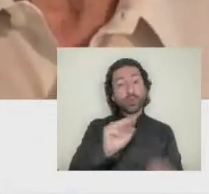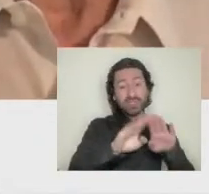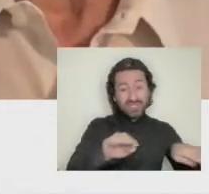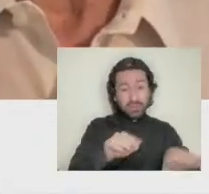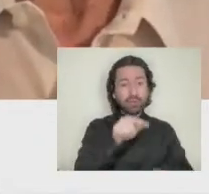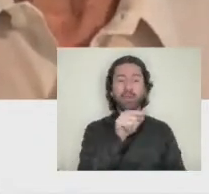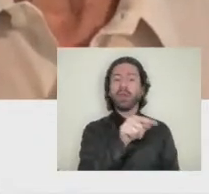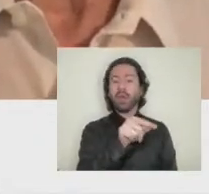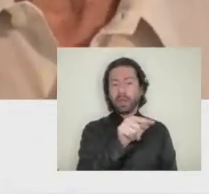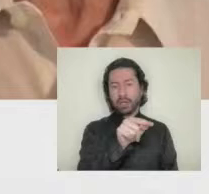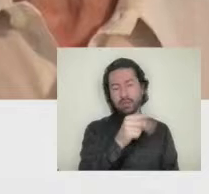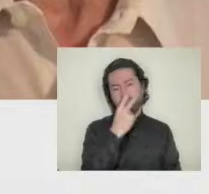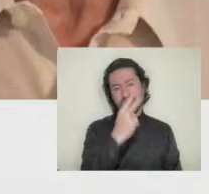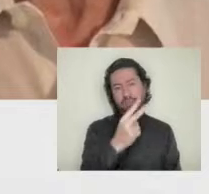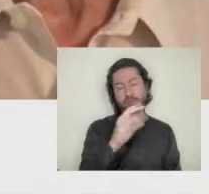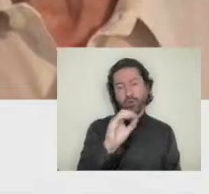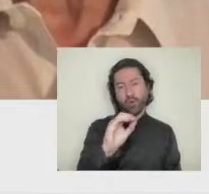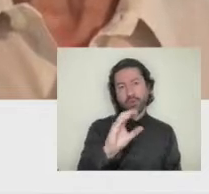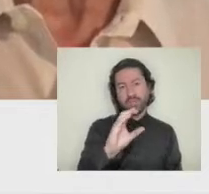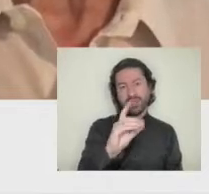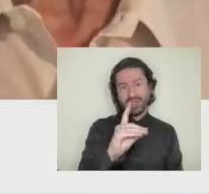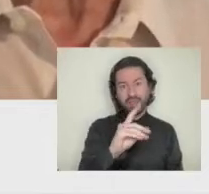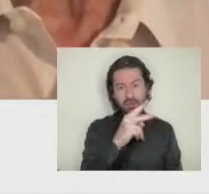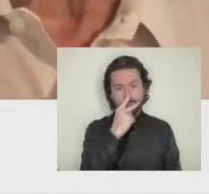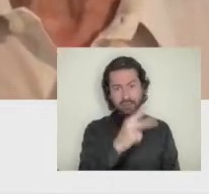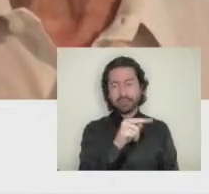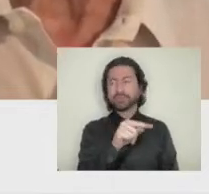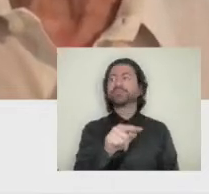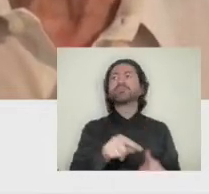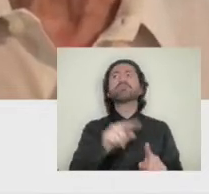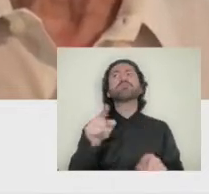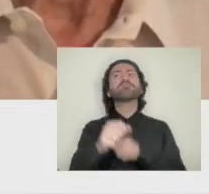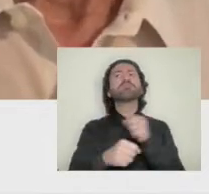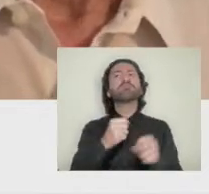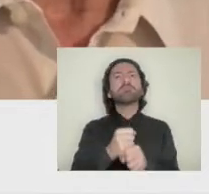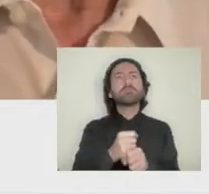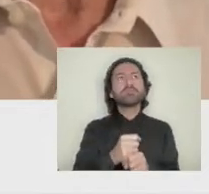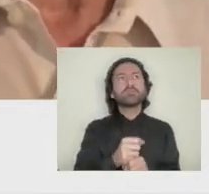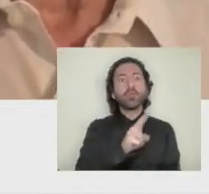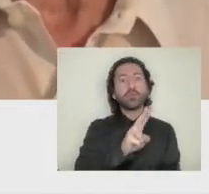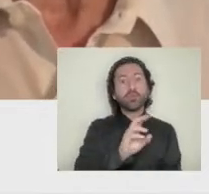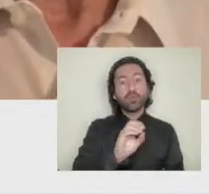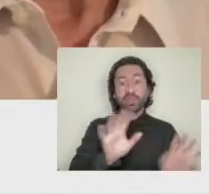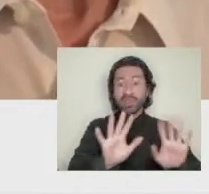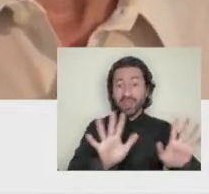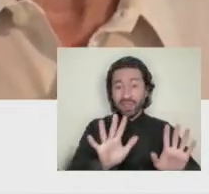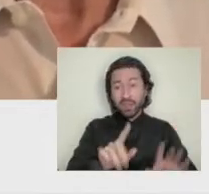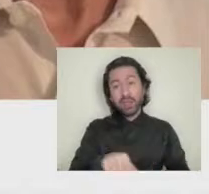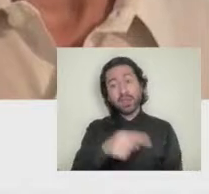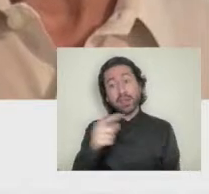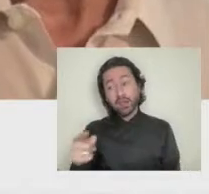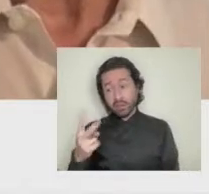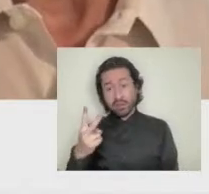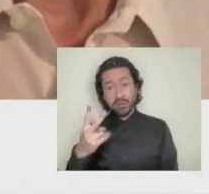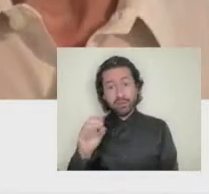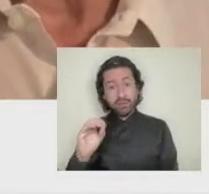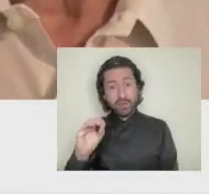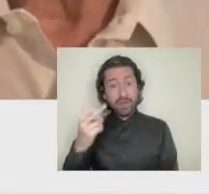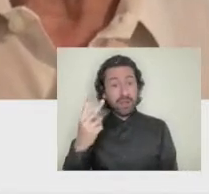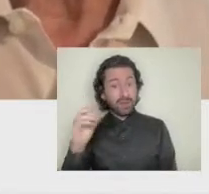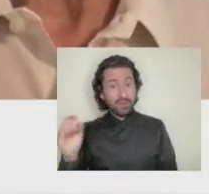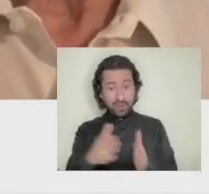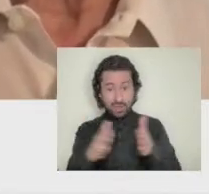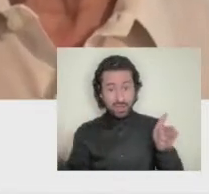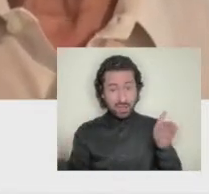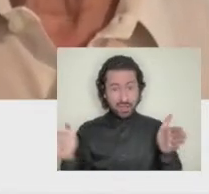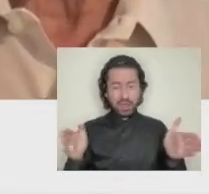the decade from 2010 to 2020, the UK had the biggest